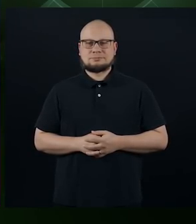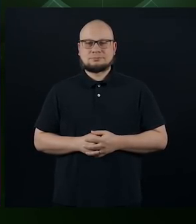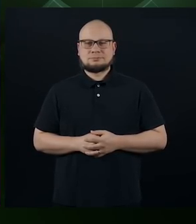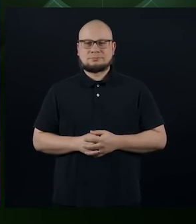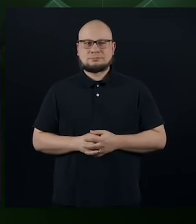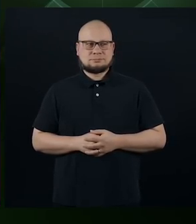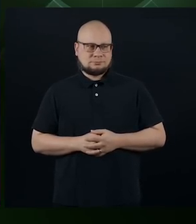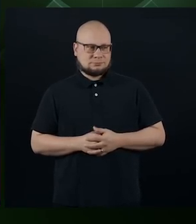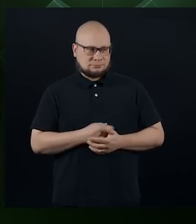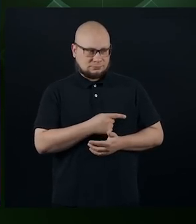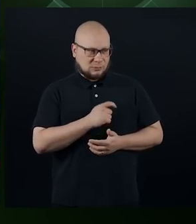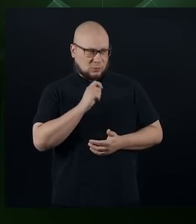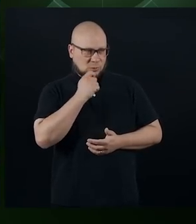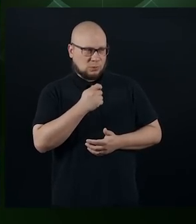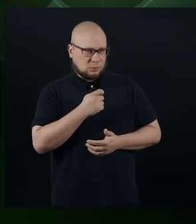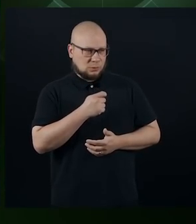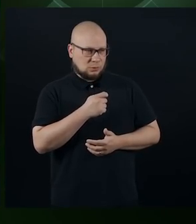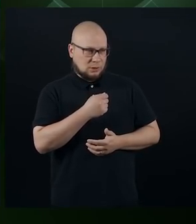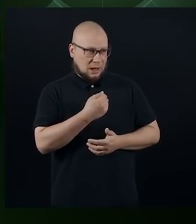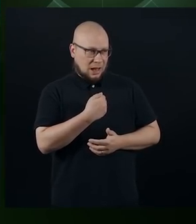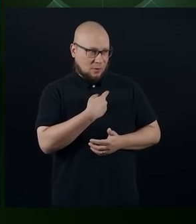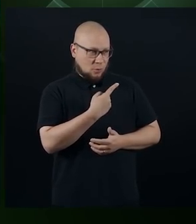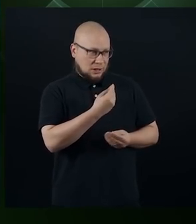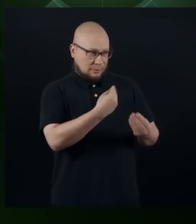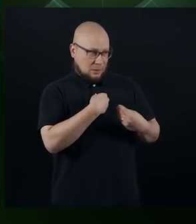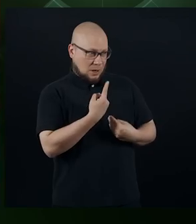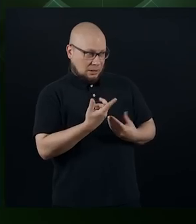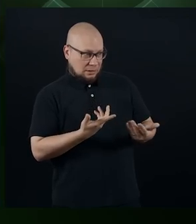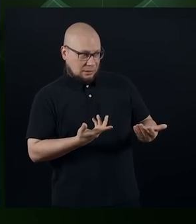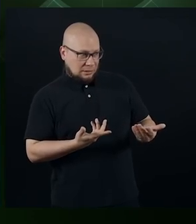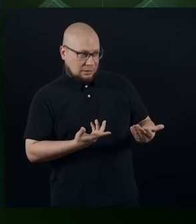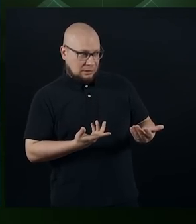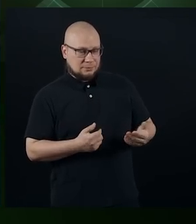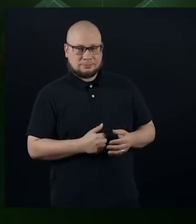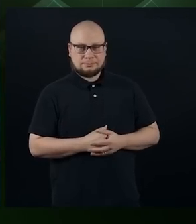I don't suppose, by chance, there's a second one of those?